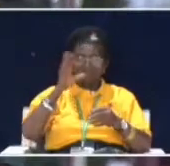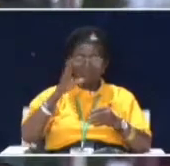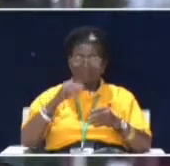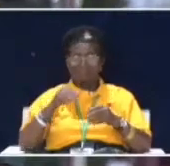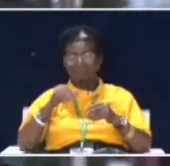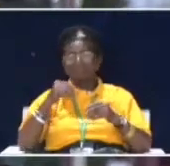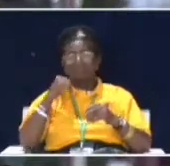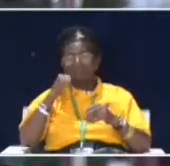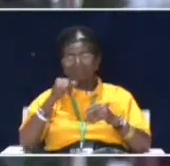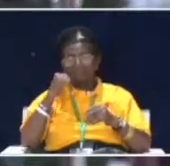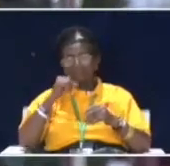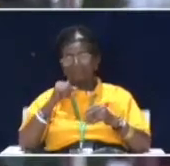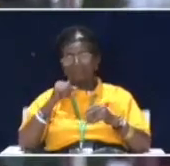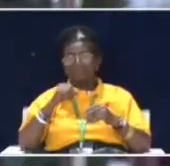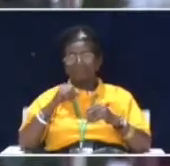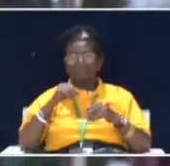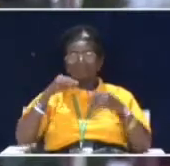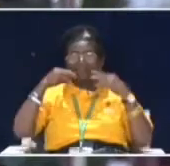je.